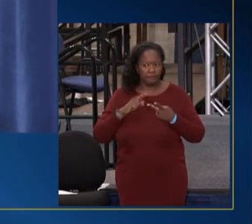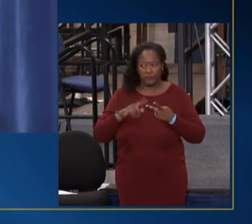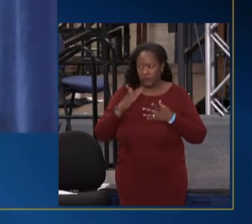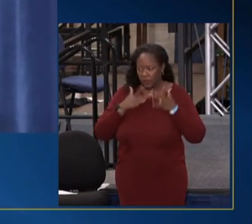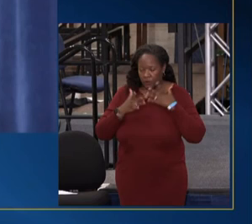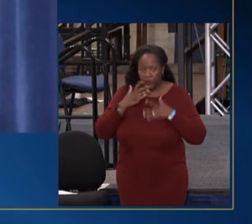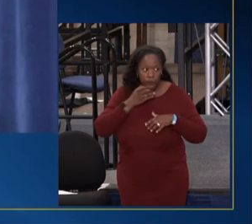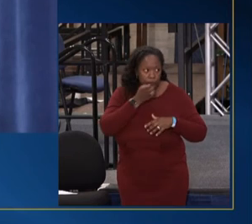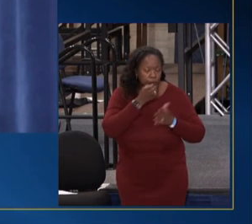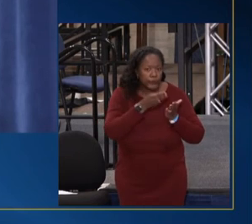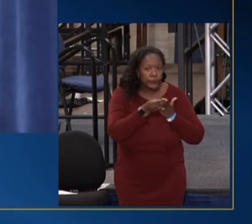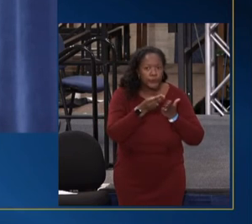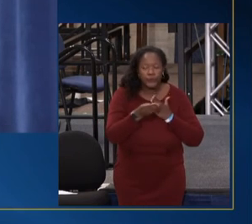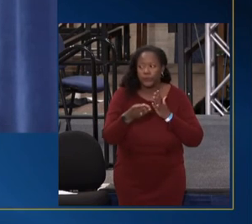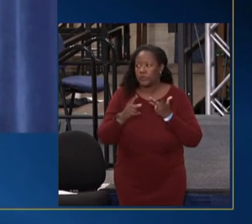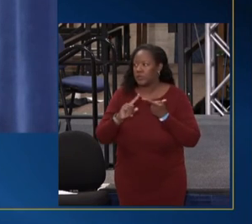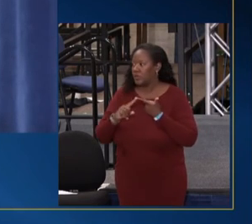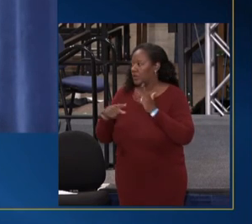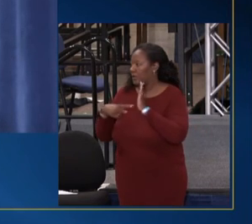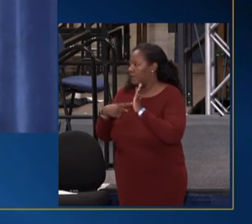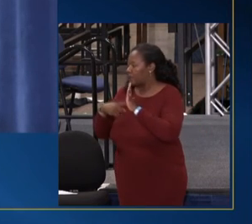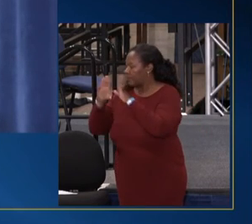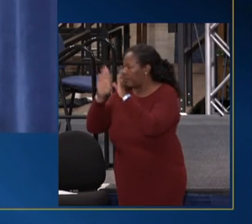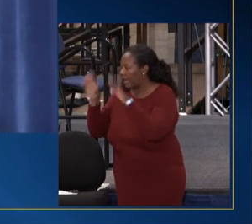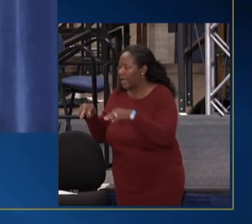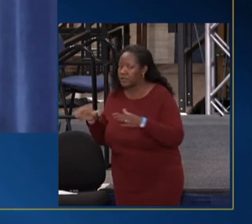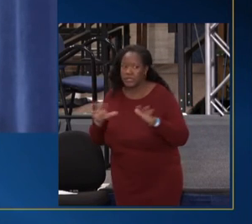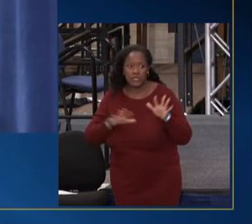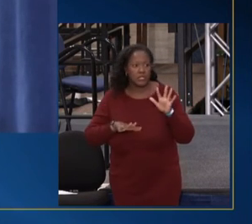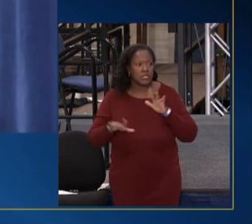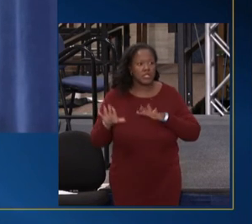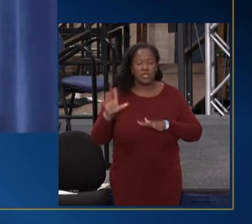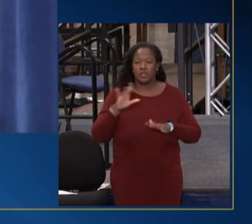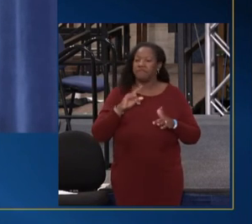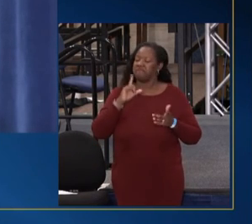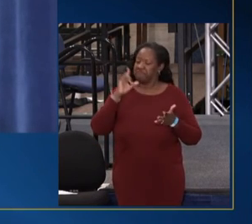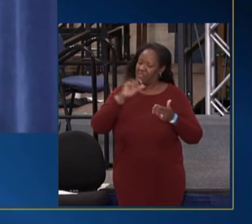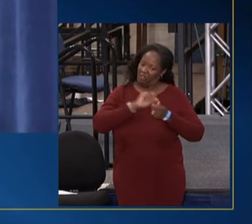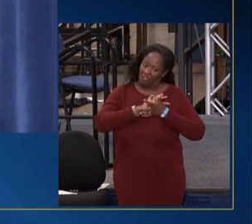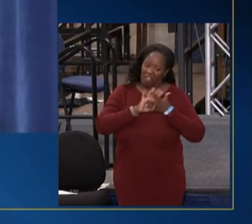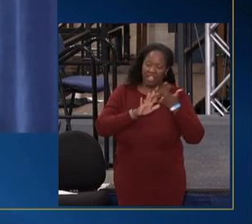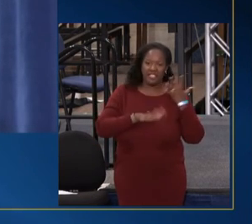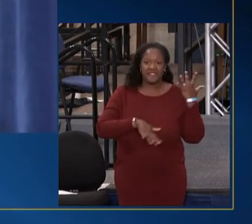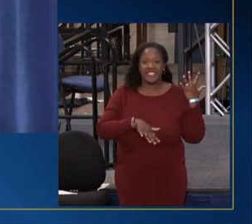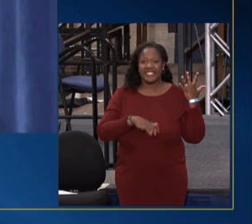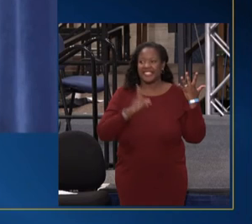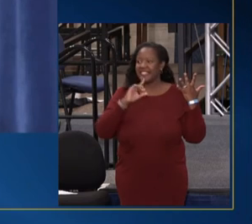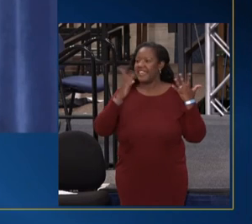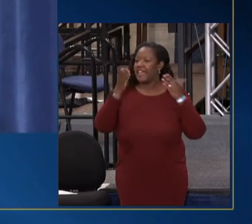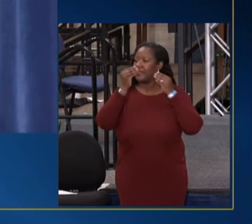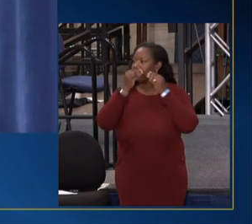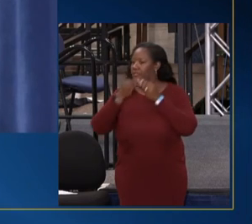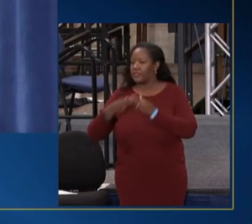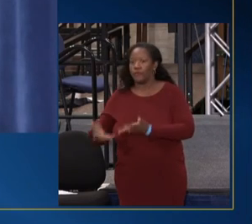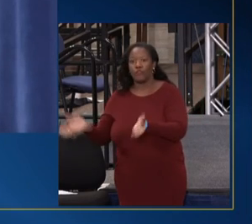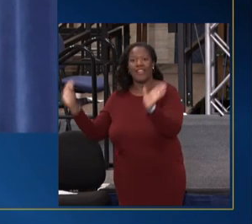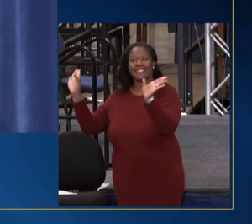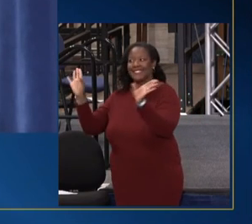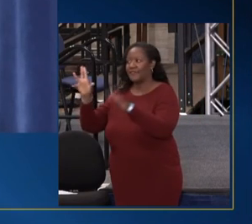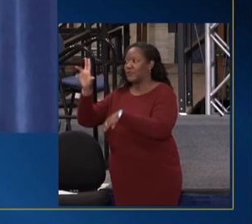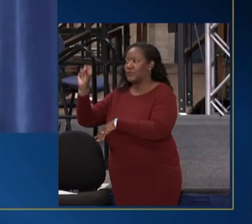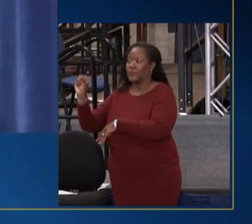security, equitable housing, all of those things that the rest of the United States takes